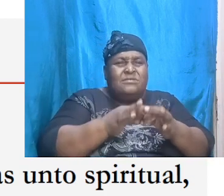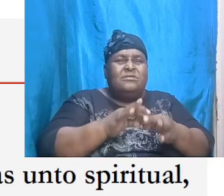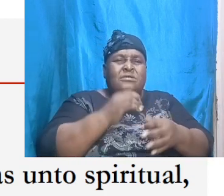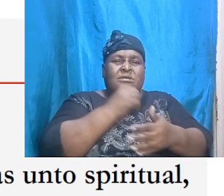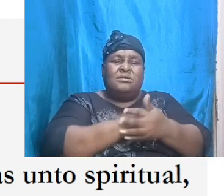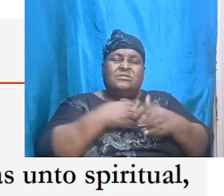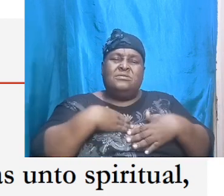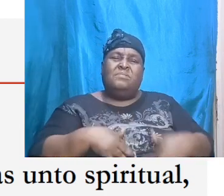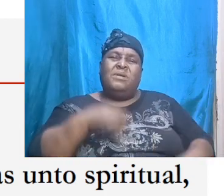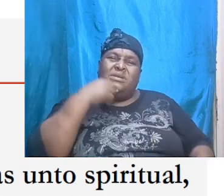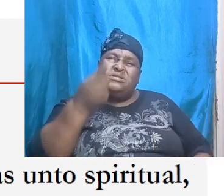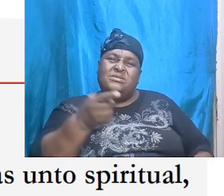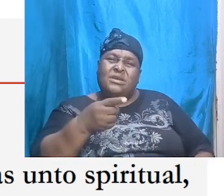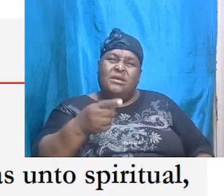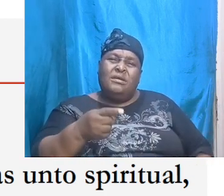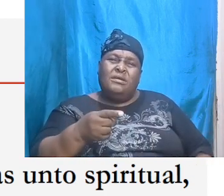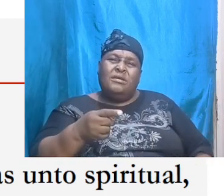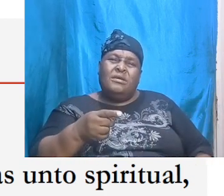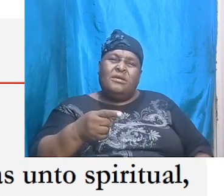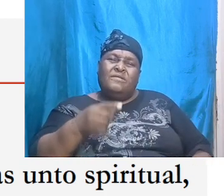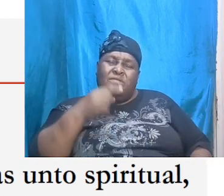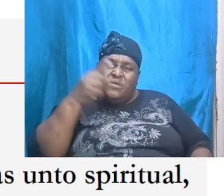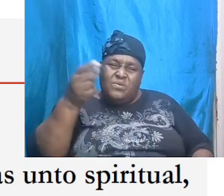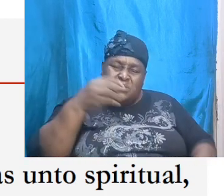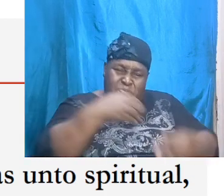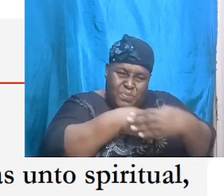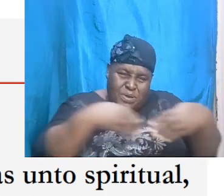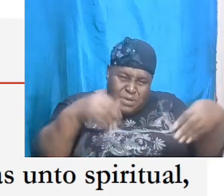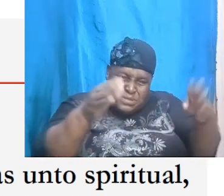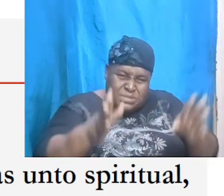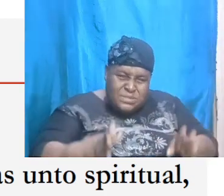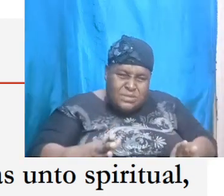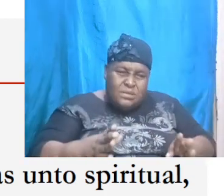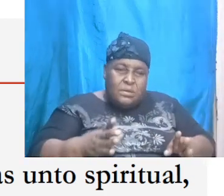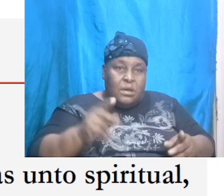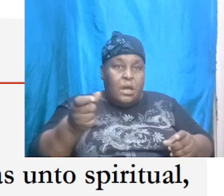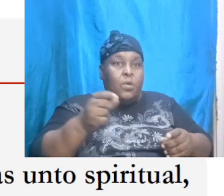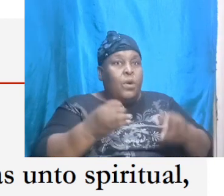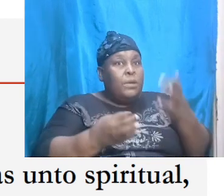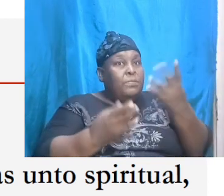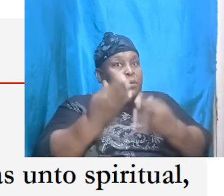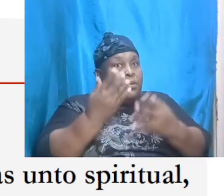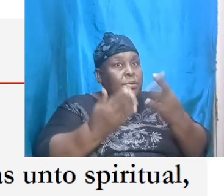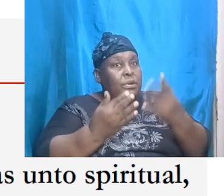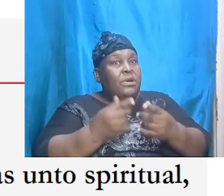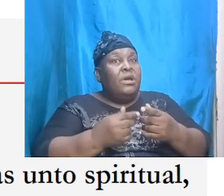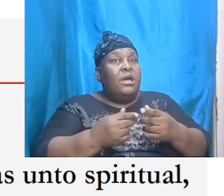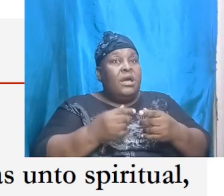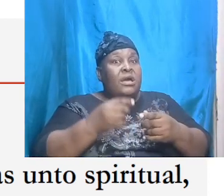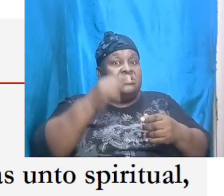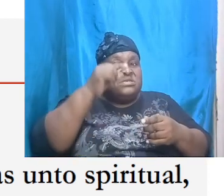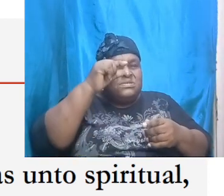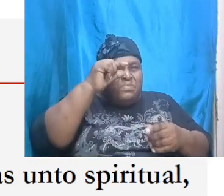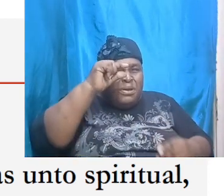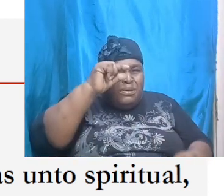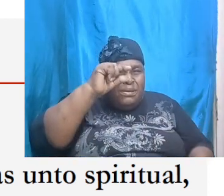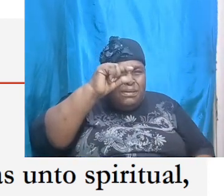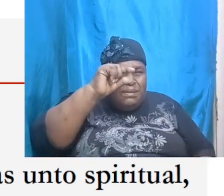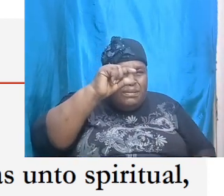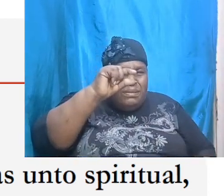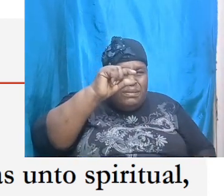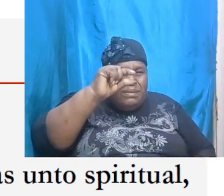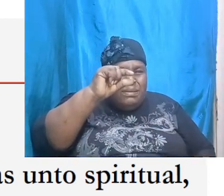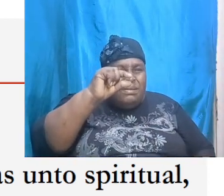fuse box. I'm going to open the box, and you could have seen that one of the fuse were burnt. You see, as small as that fuse, that little thing